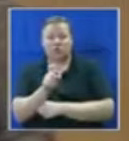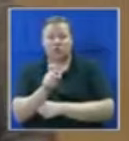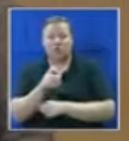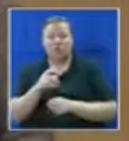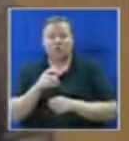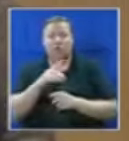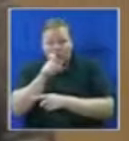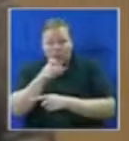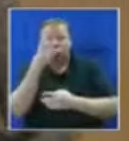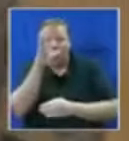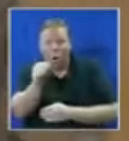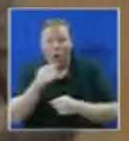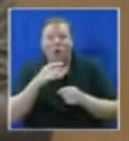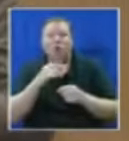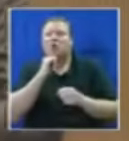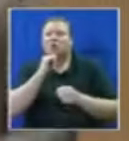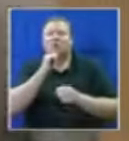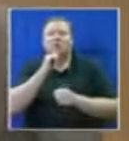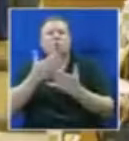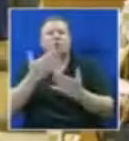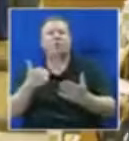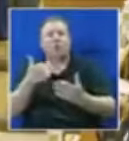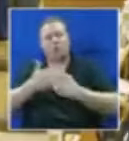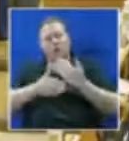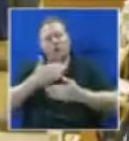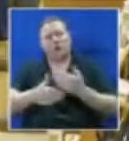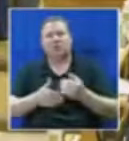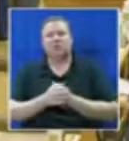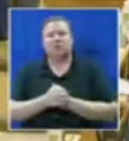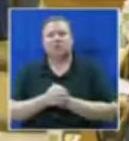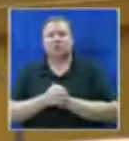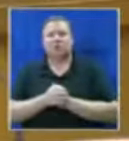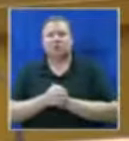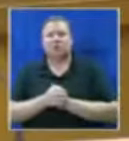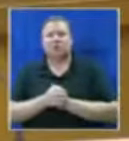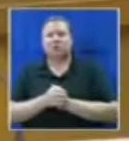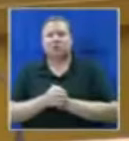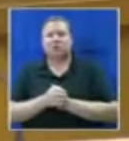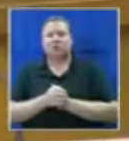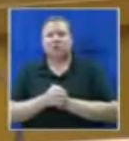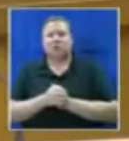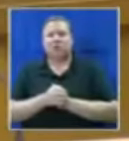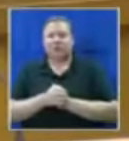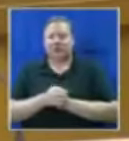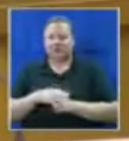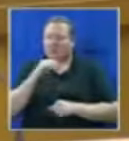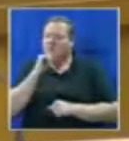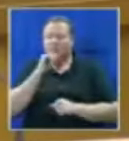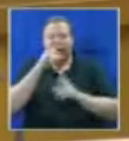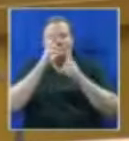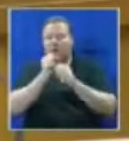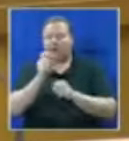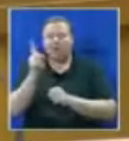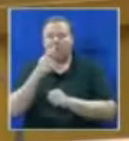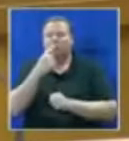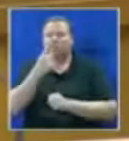with his mini State of the Nation address. We don't believe that you said. Instead, we are continuing